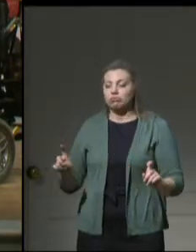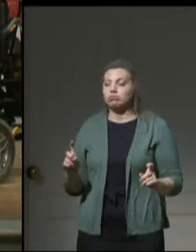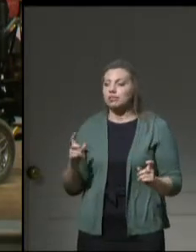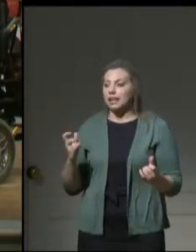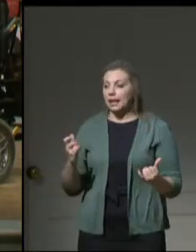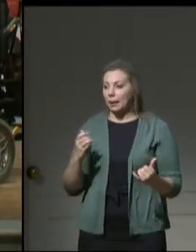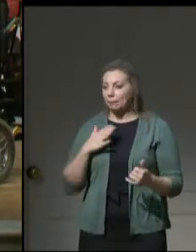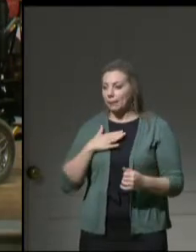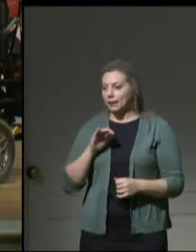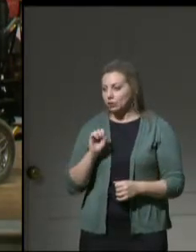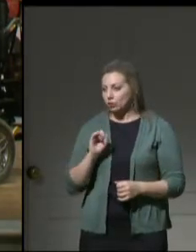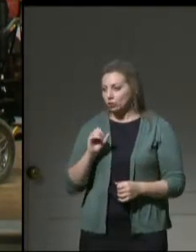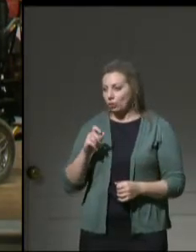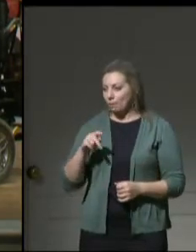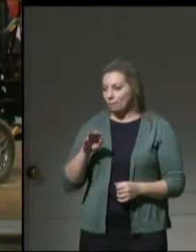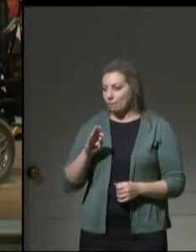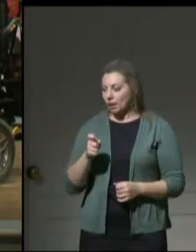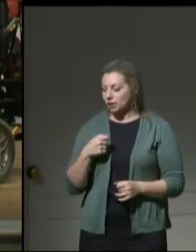soapbox.